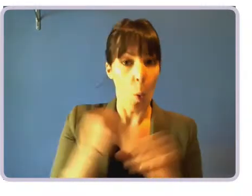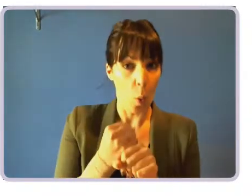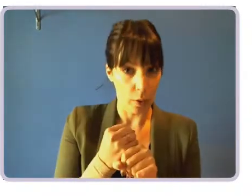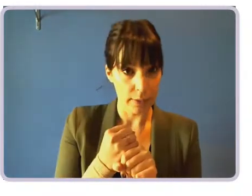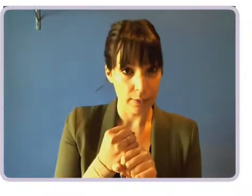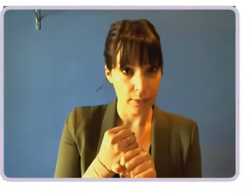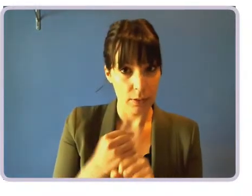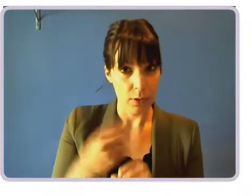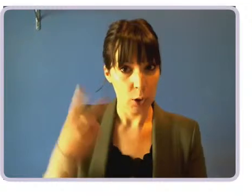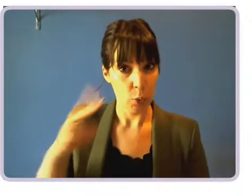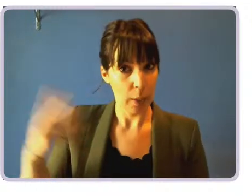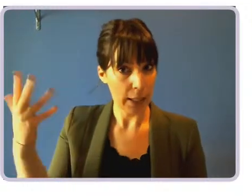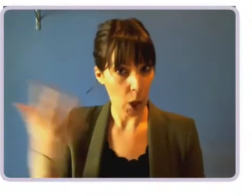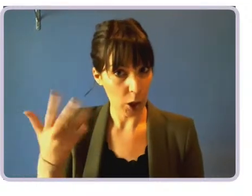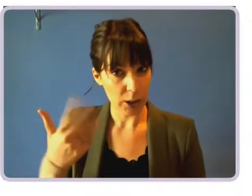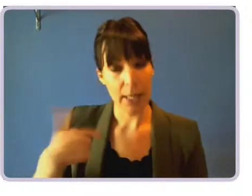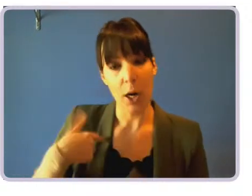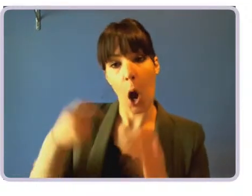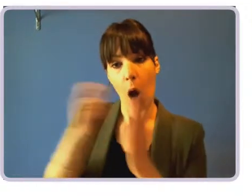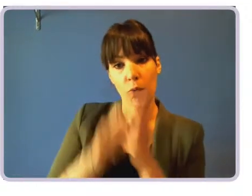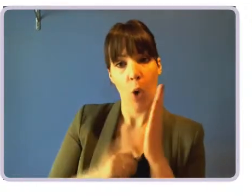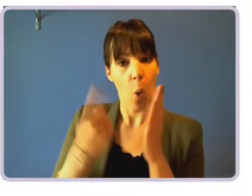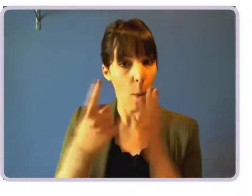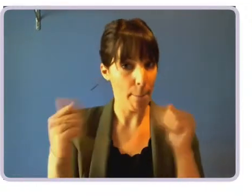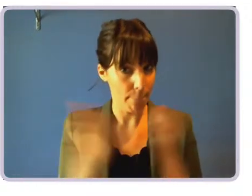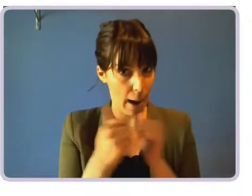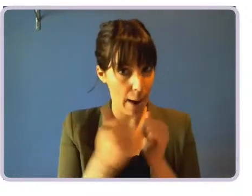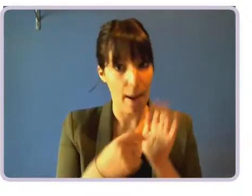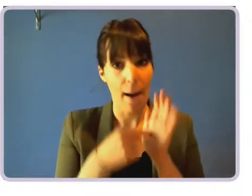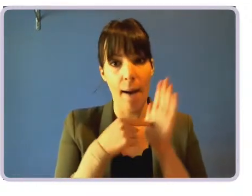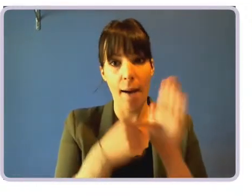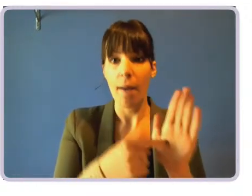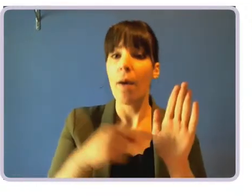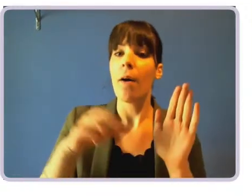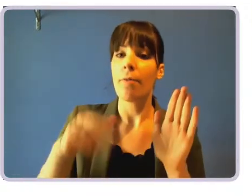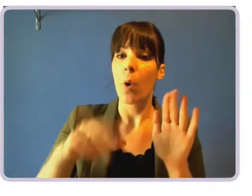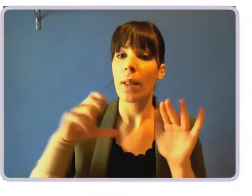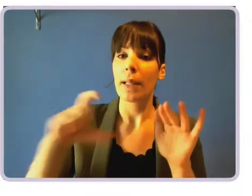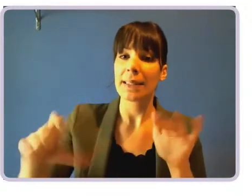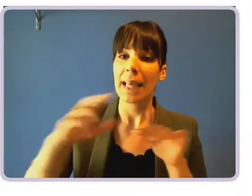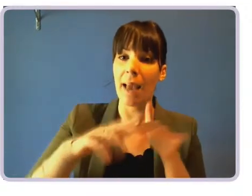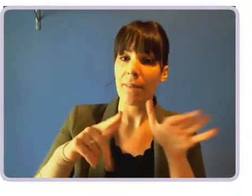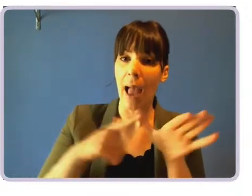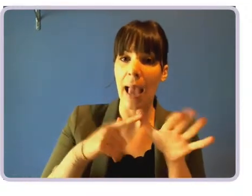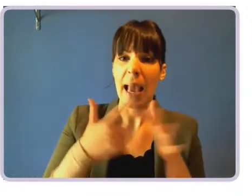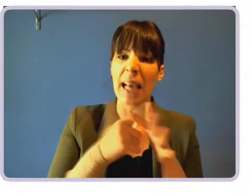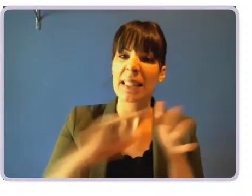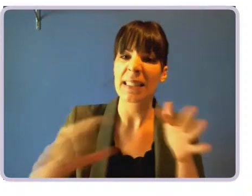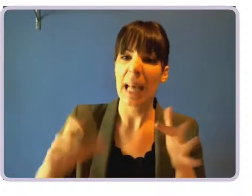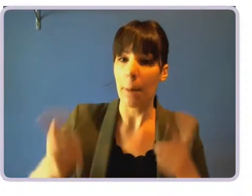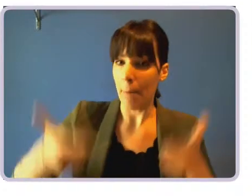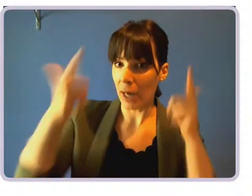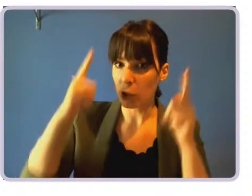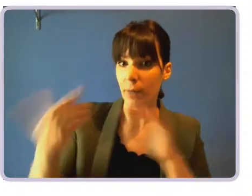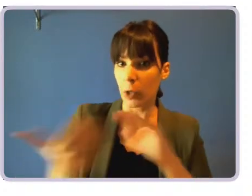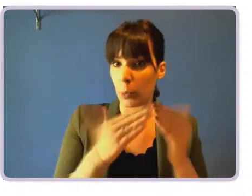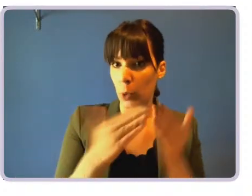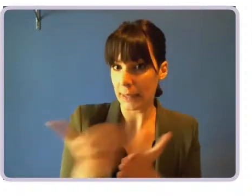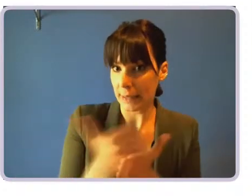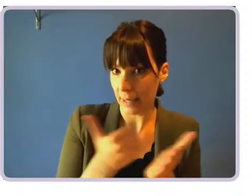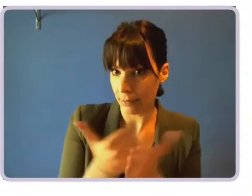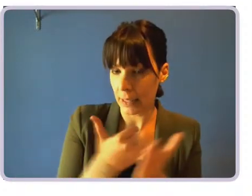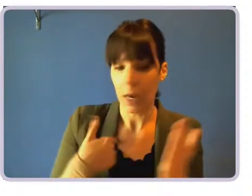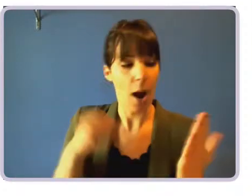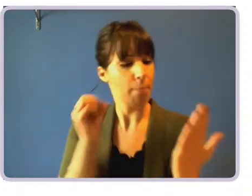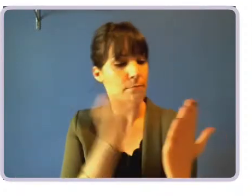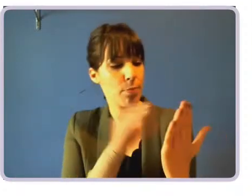2019, I wrote a paper to the CFA Executive Manager of Community Safety outlining my concerns for people at greatest risk and